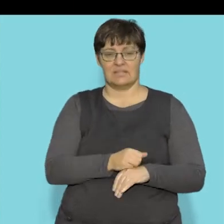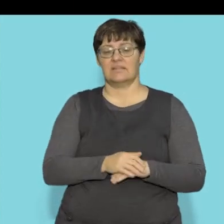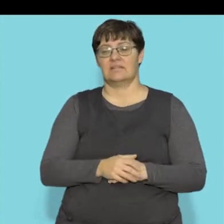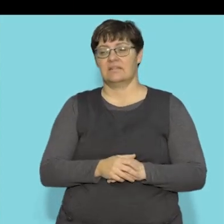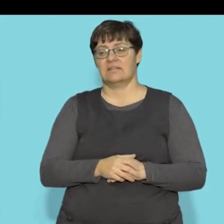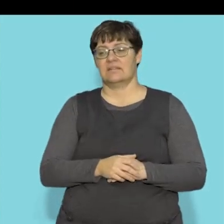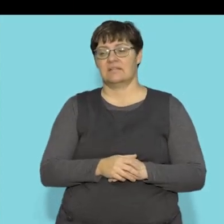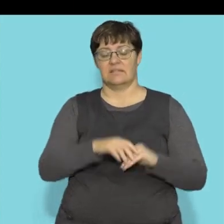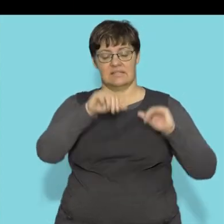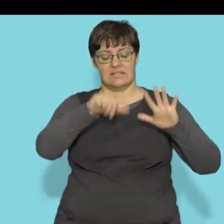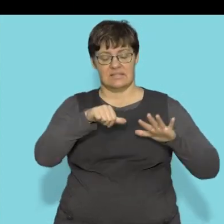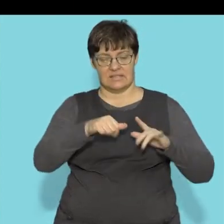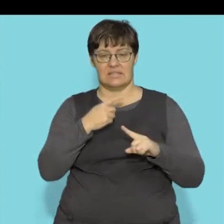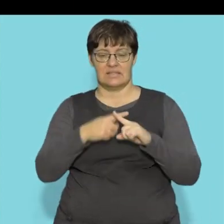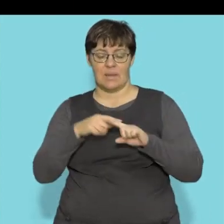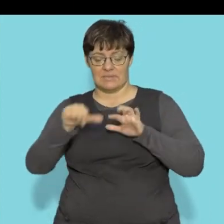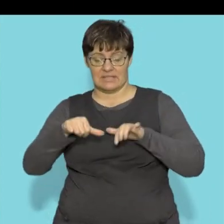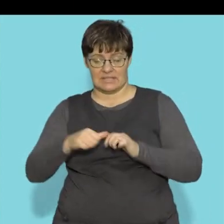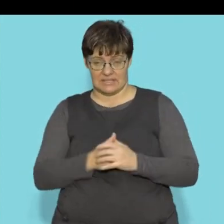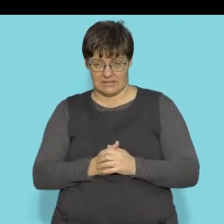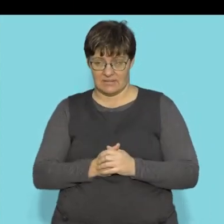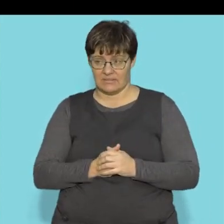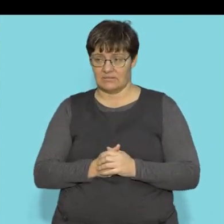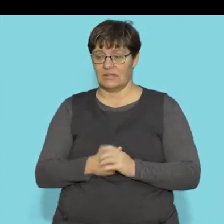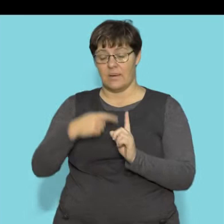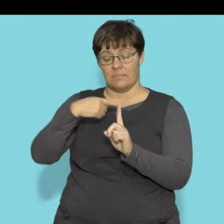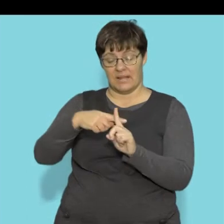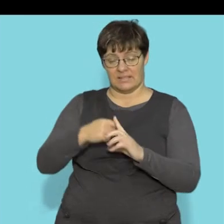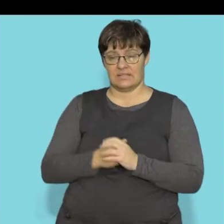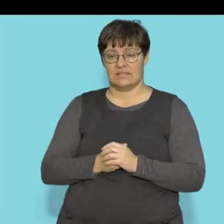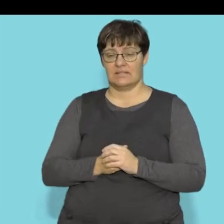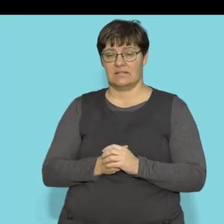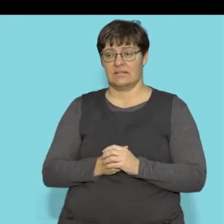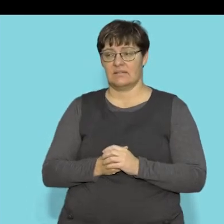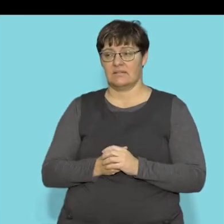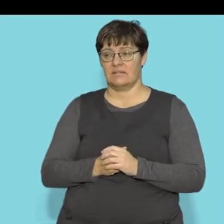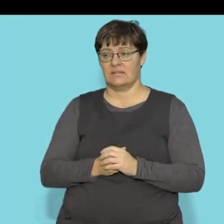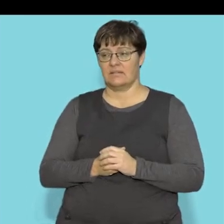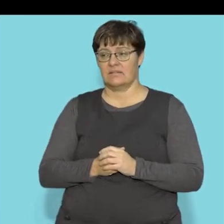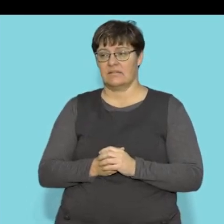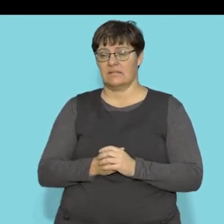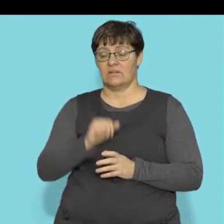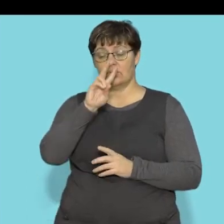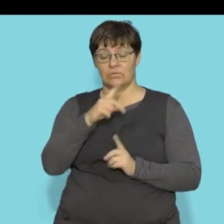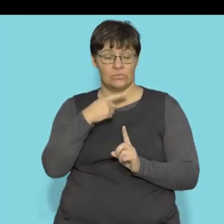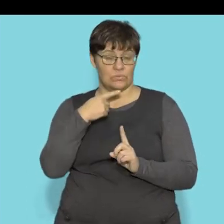my base, which is 16 times 16, plus 2